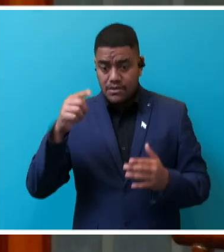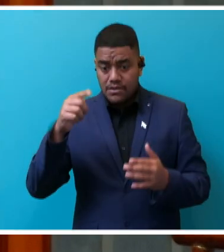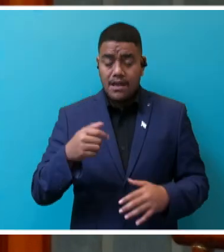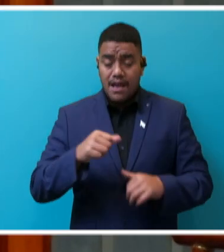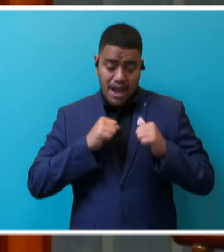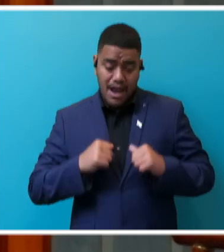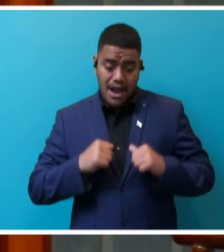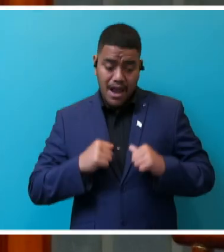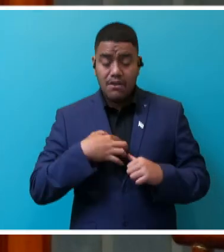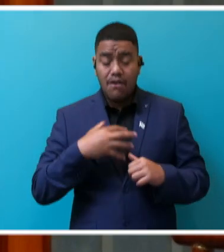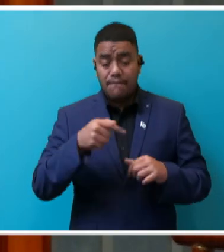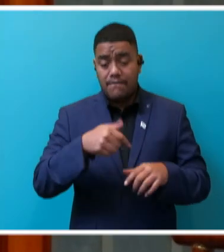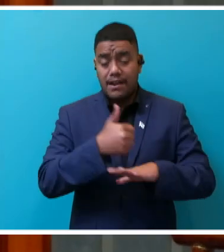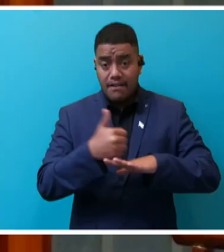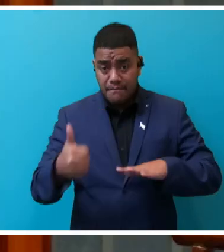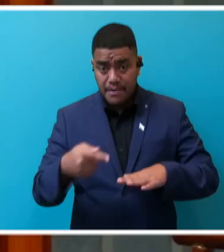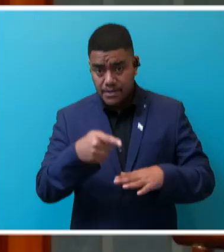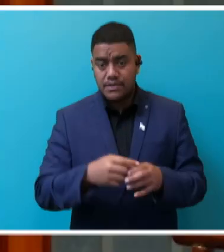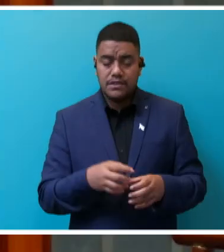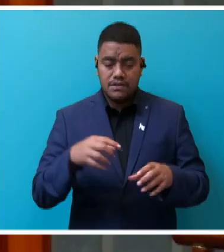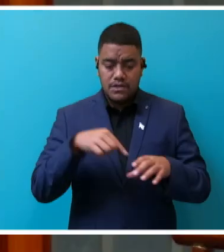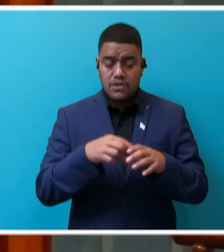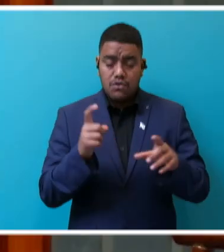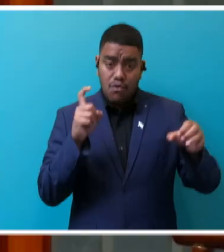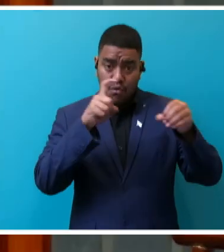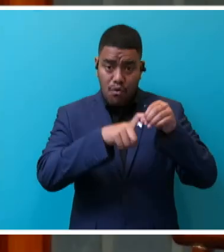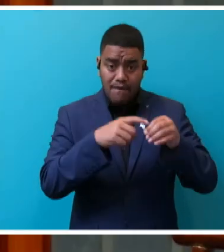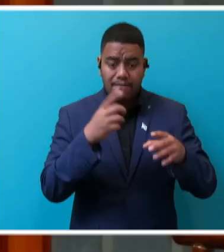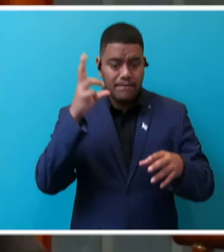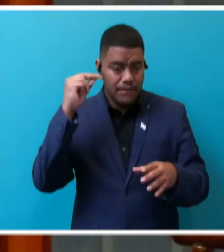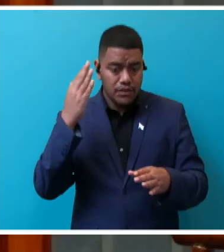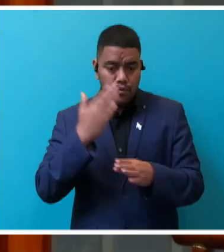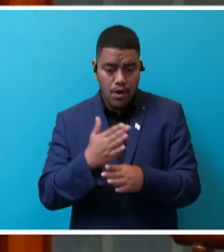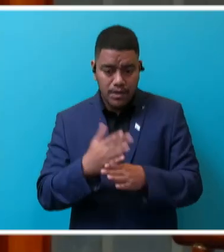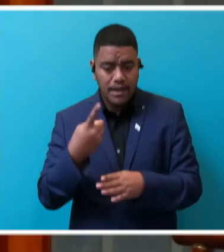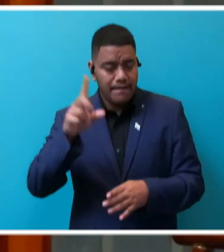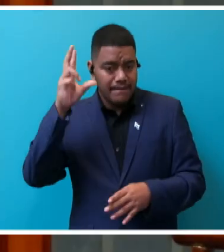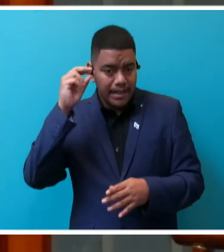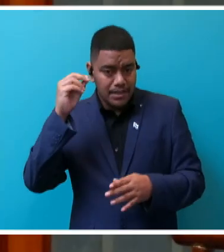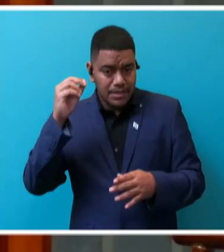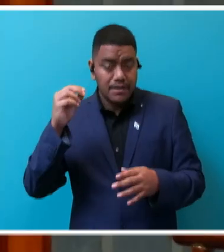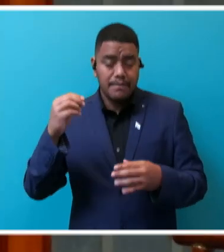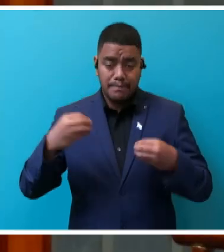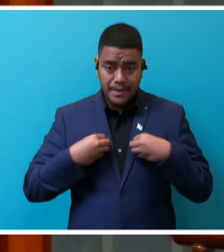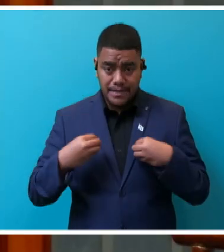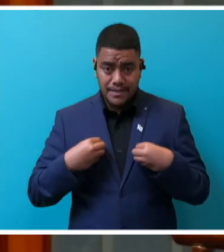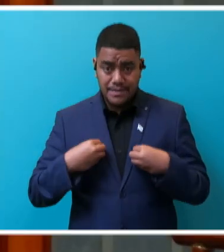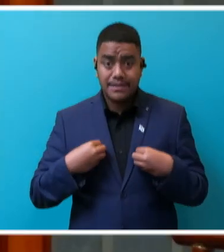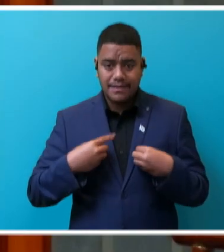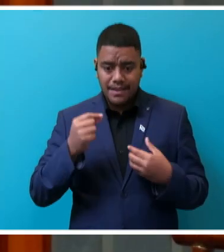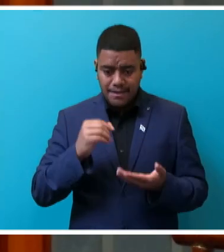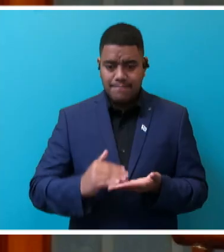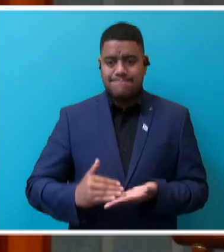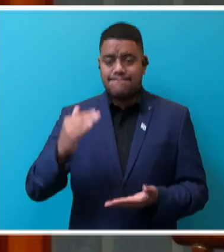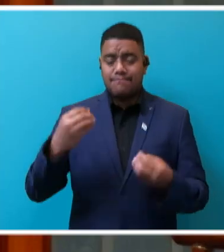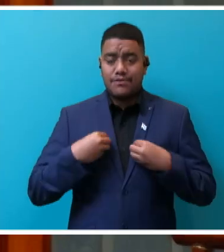development philosophy is inclusive growth. That is, Fijian workers and Fijian business truly benefit from investments and